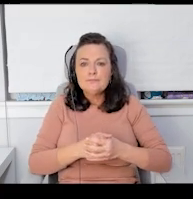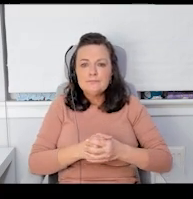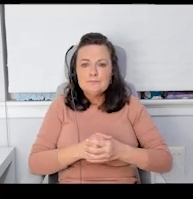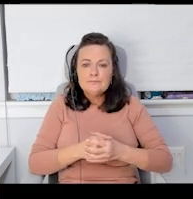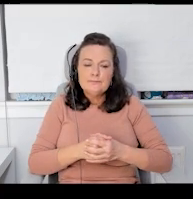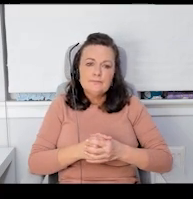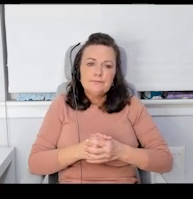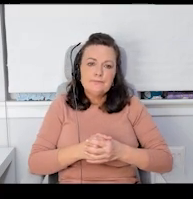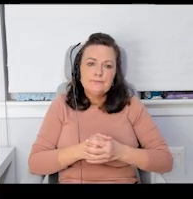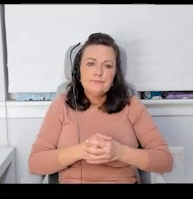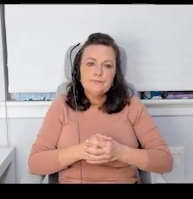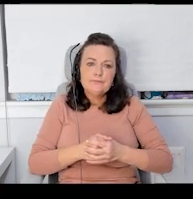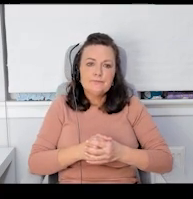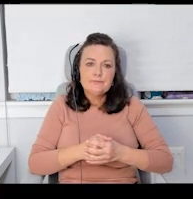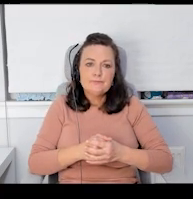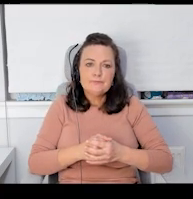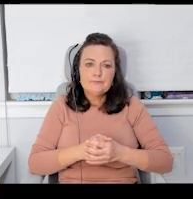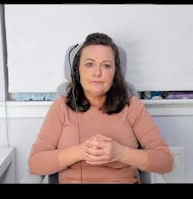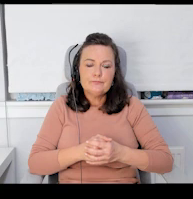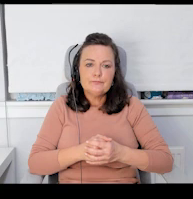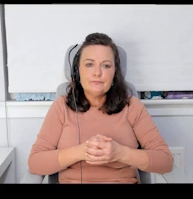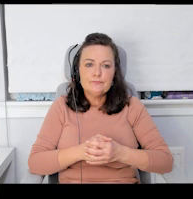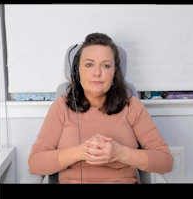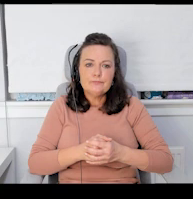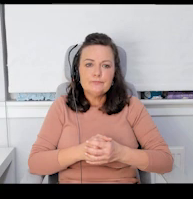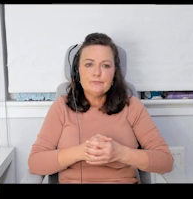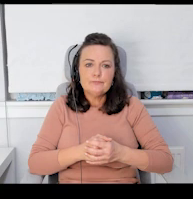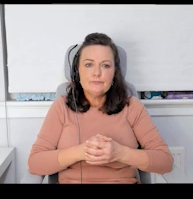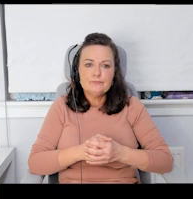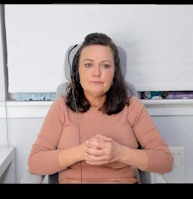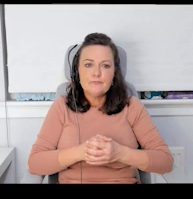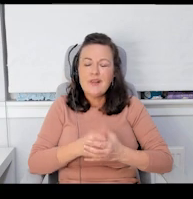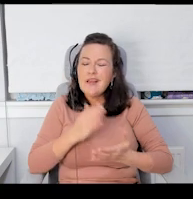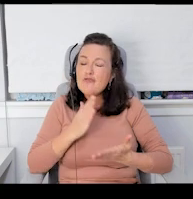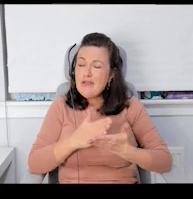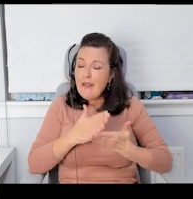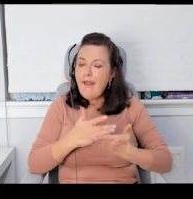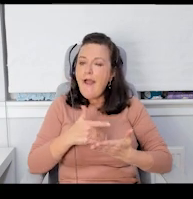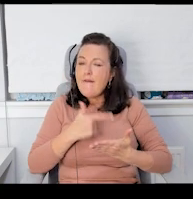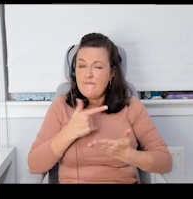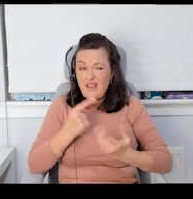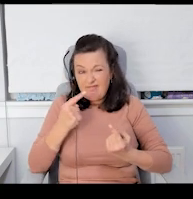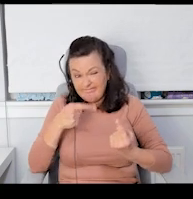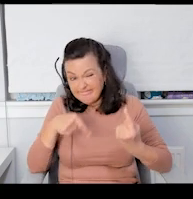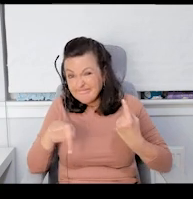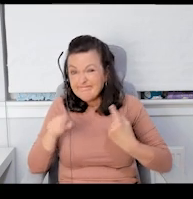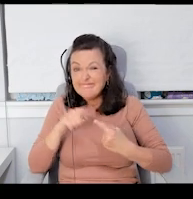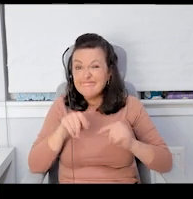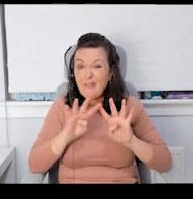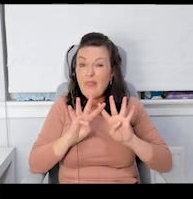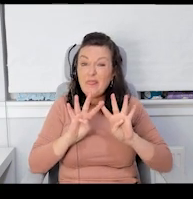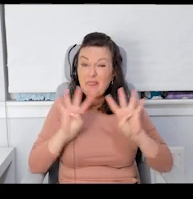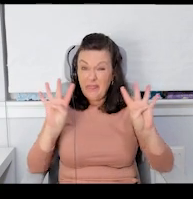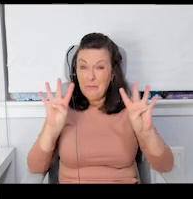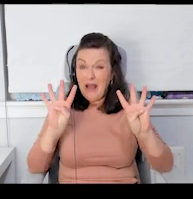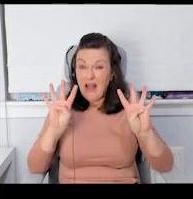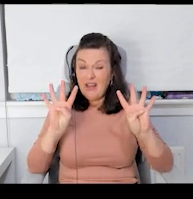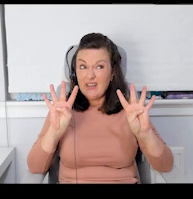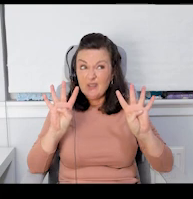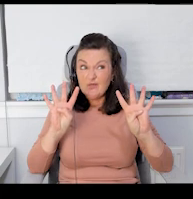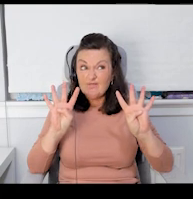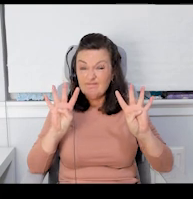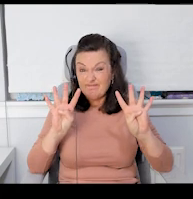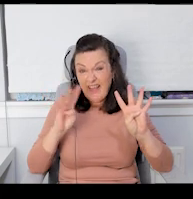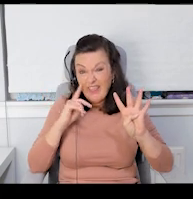So I think similar to what's been said and has been shared across the panel, it's about valuing it. You know, if there is a barrier, I've not